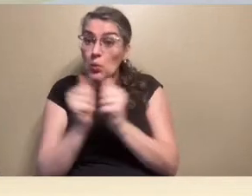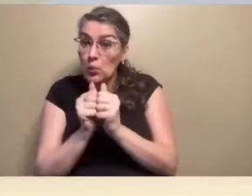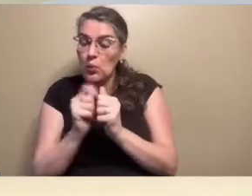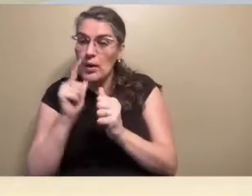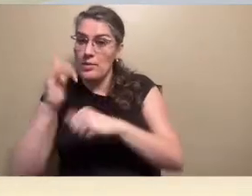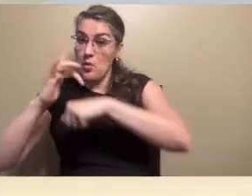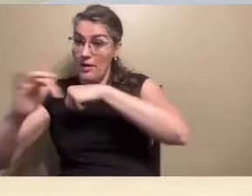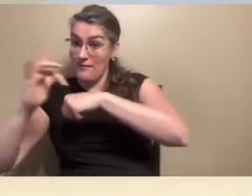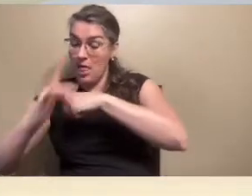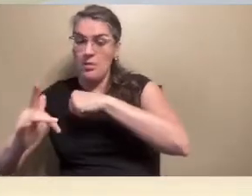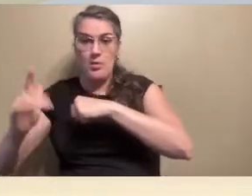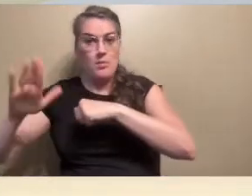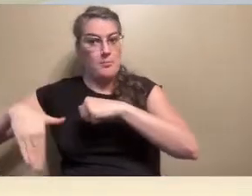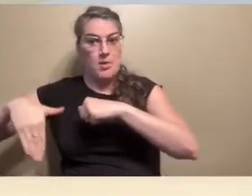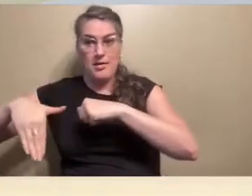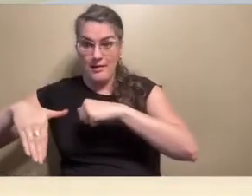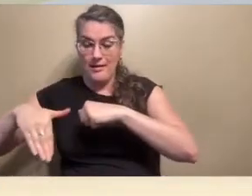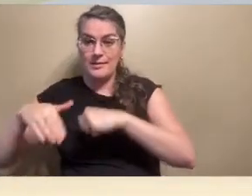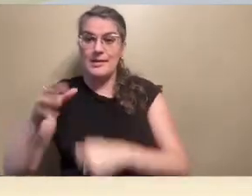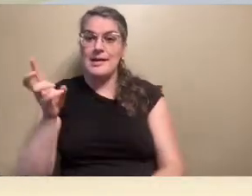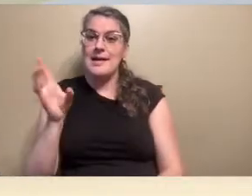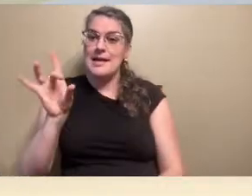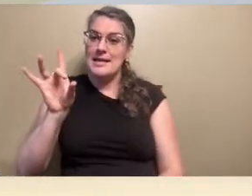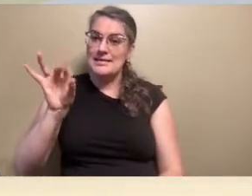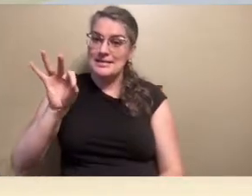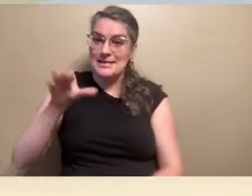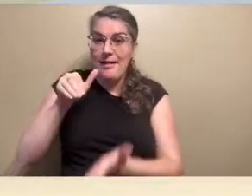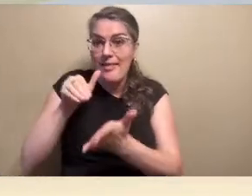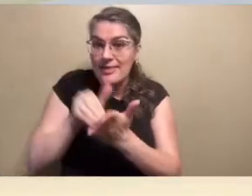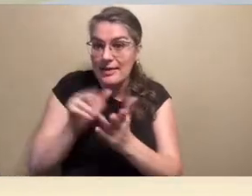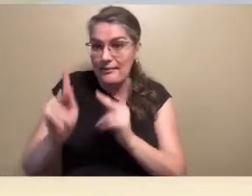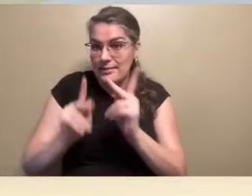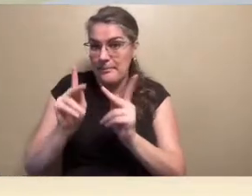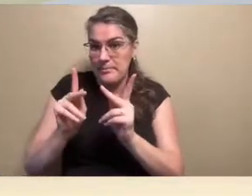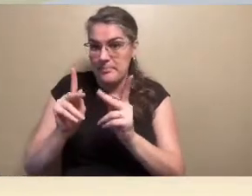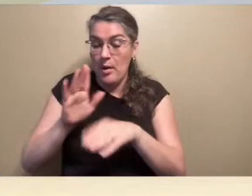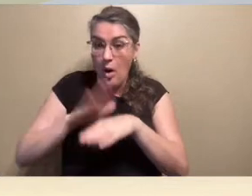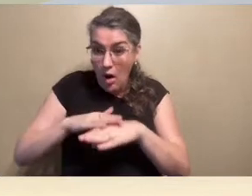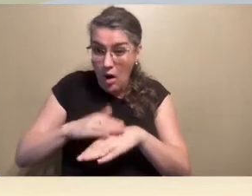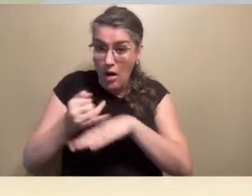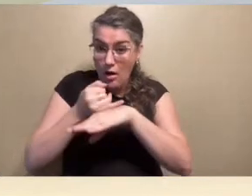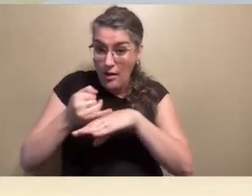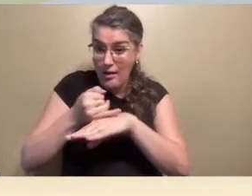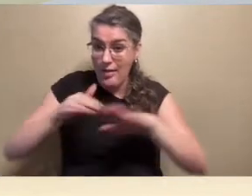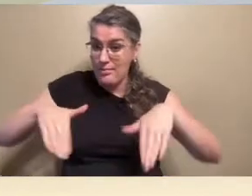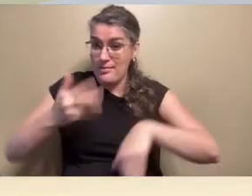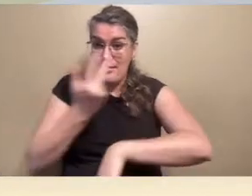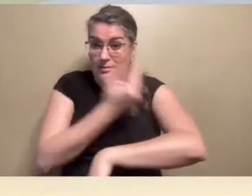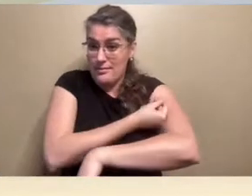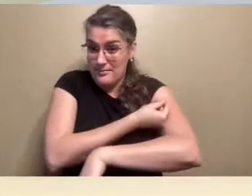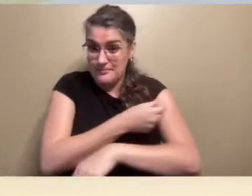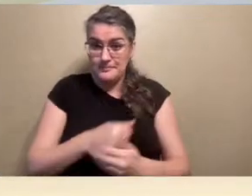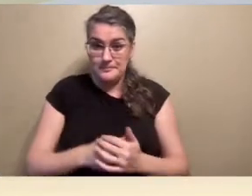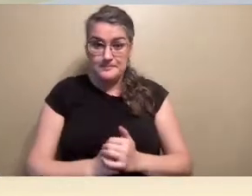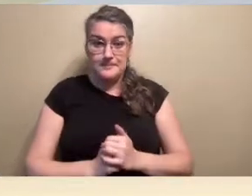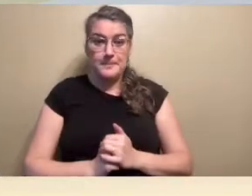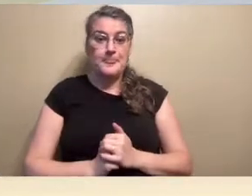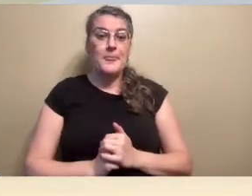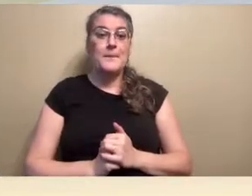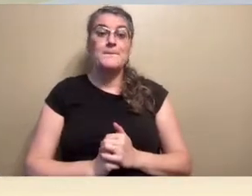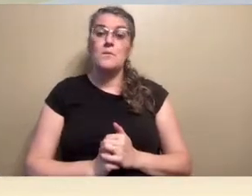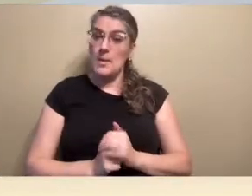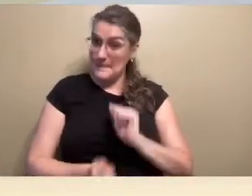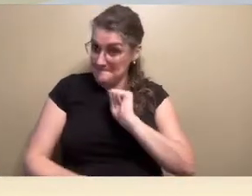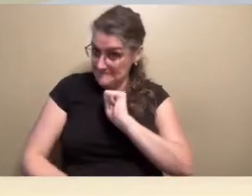68,000 island residents who are not fully vaccinated. While island residents have responded well to